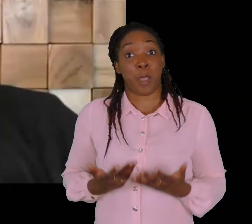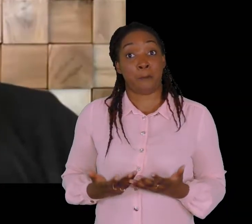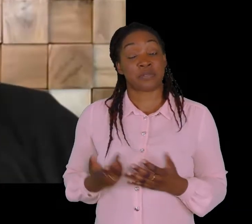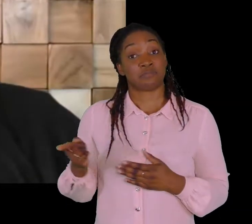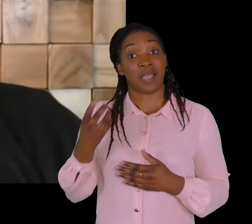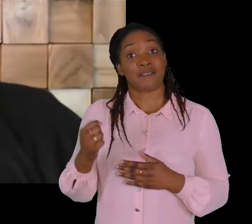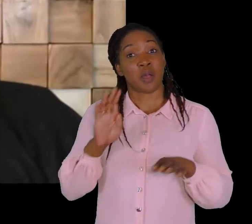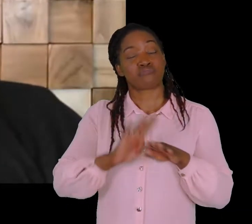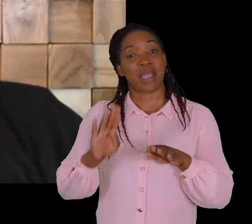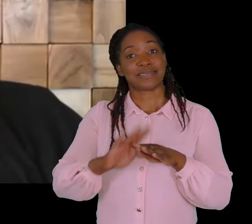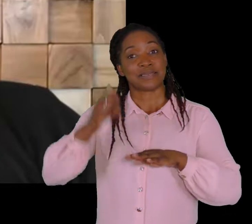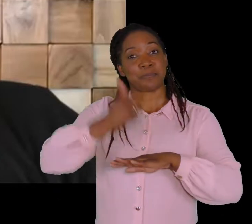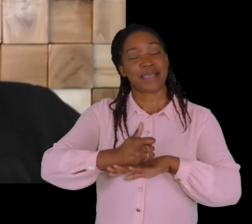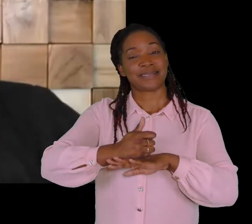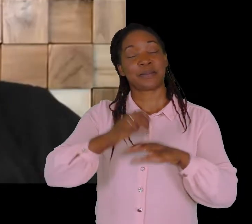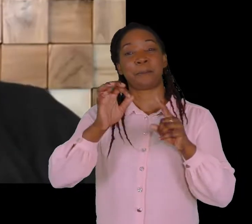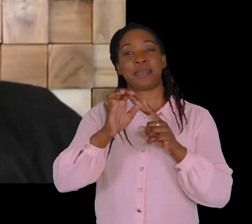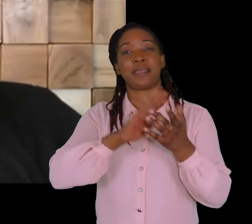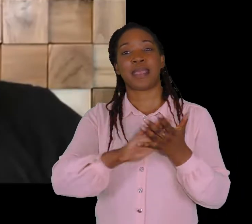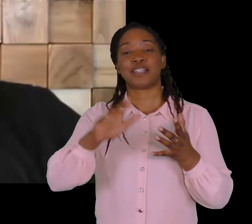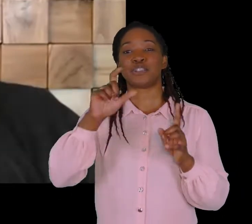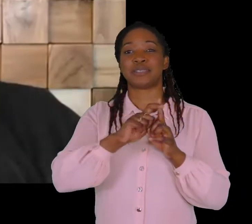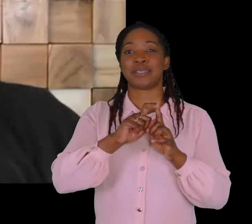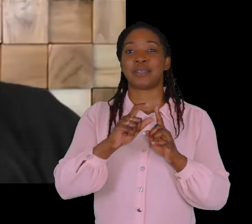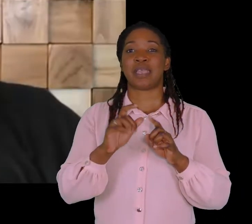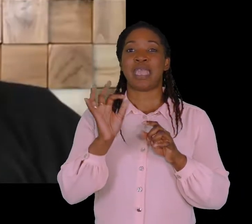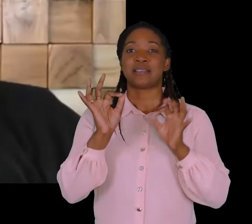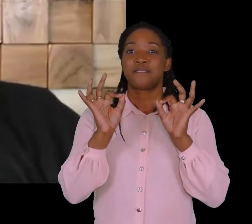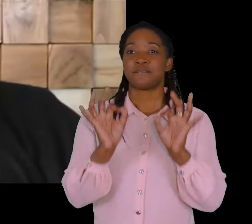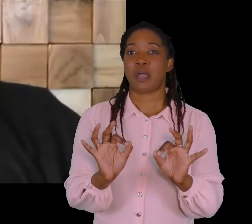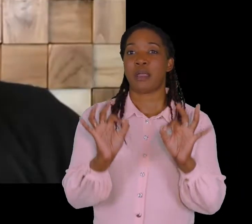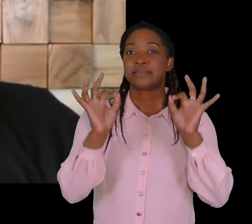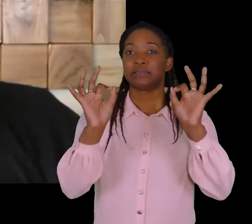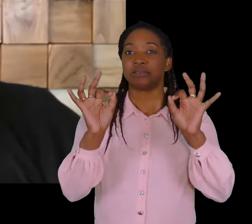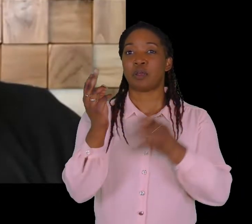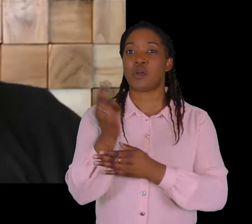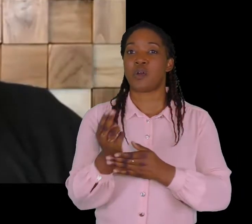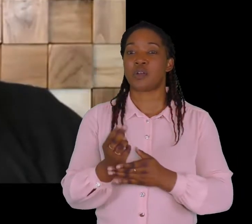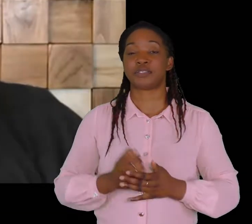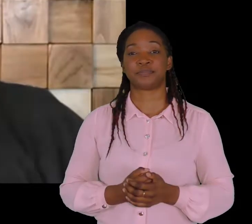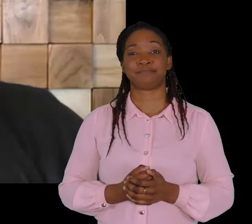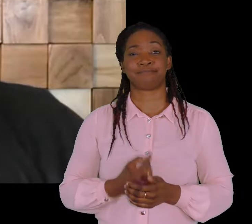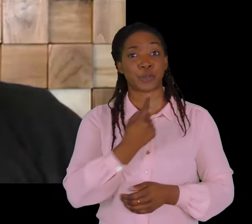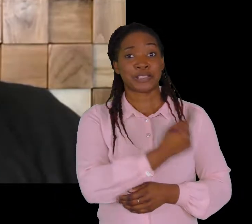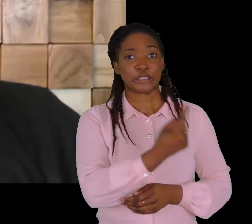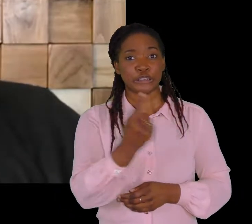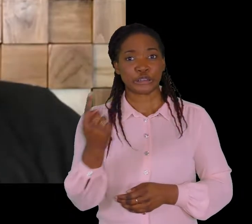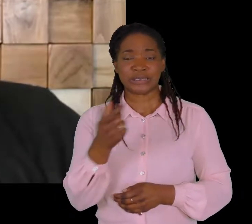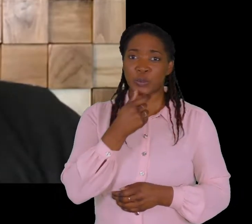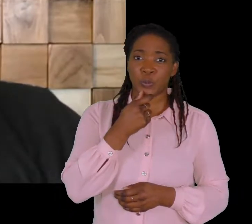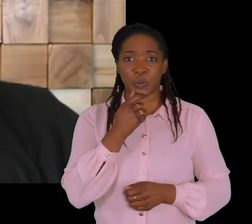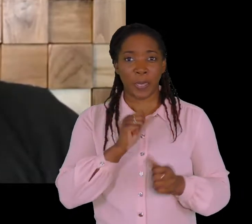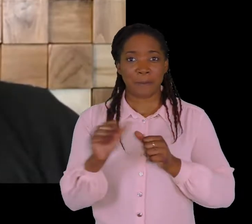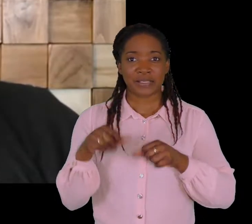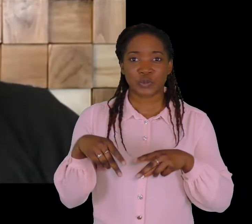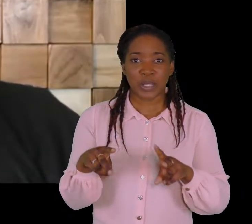at SOAS, and he's currently doing a practice-based PhD in fine art at the University of East London. So each speaker,